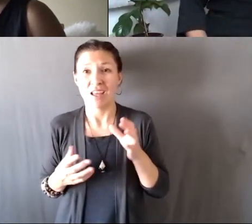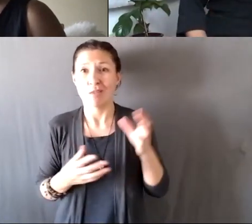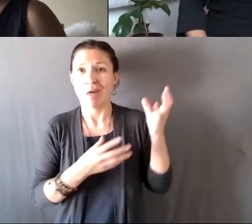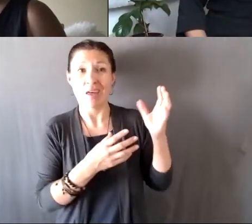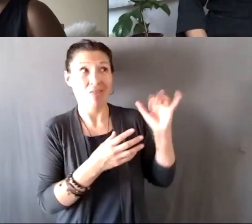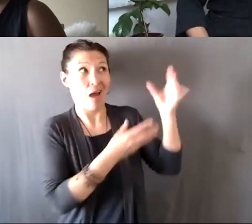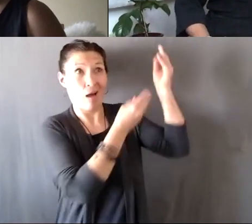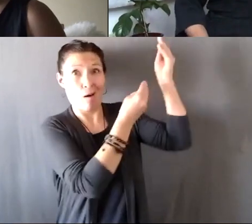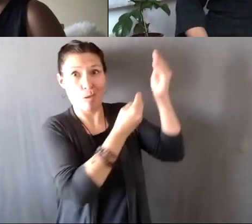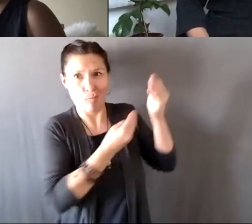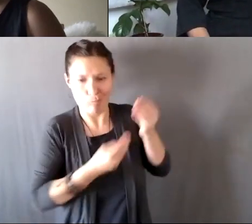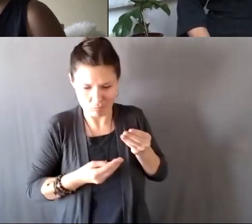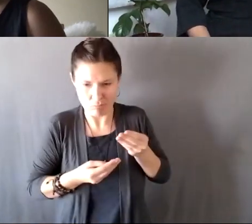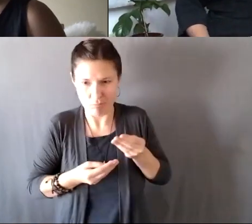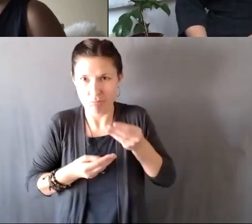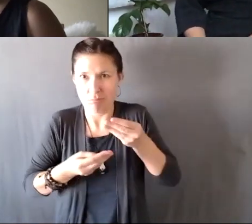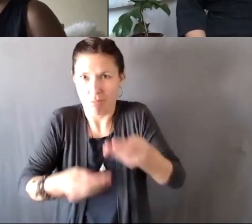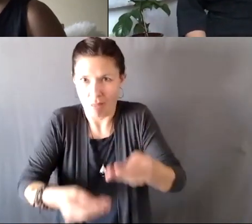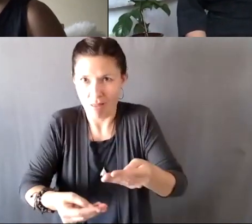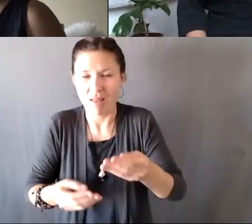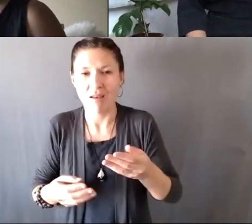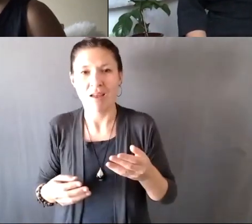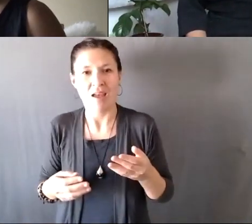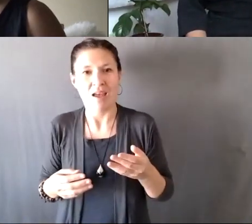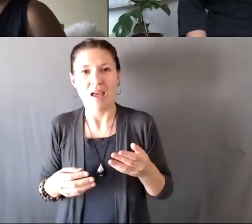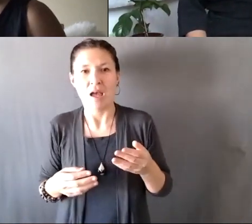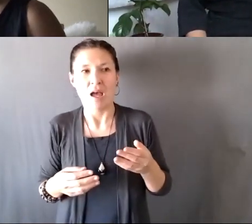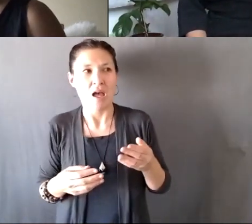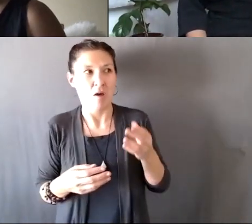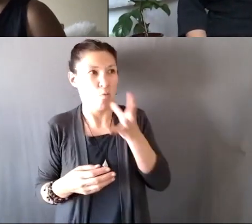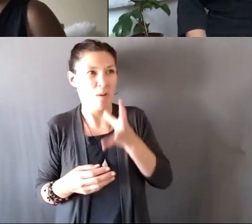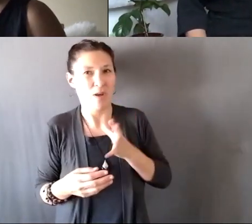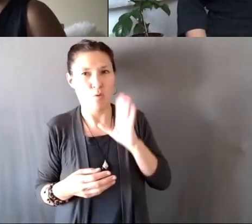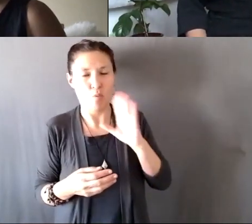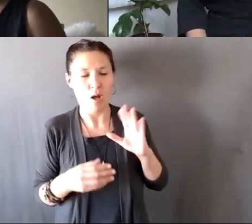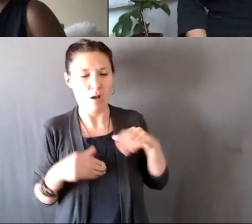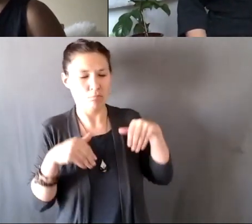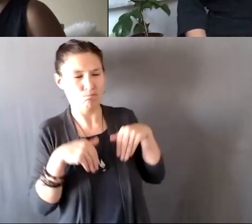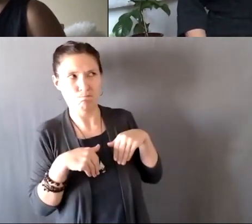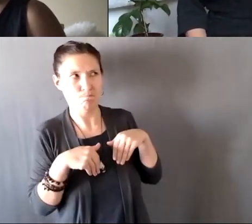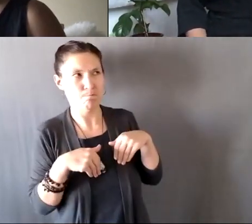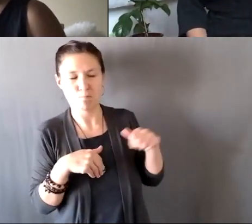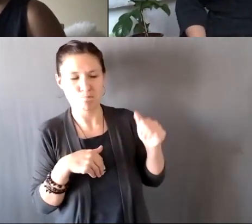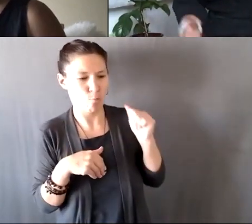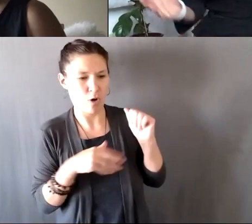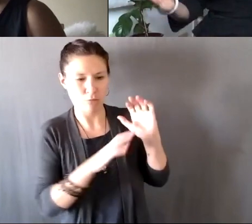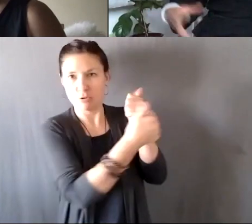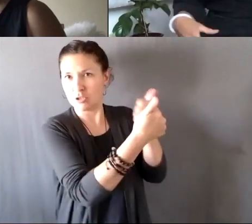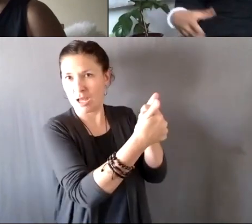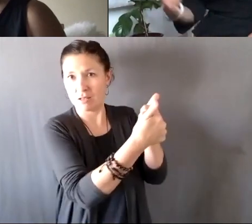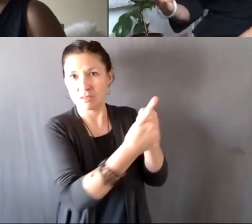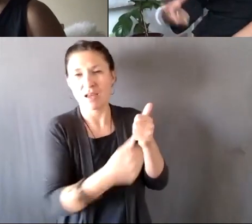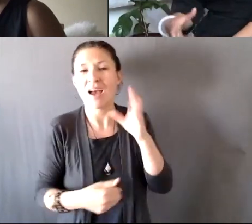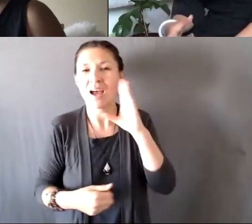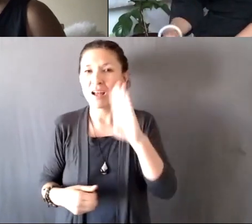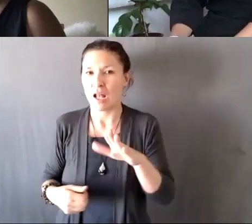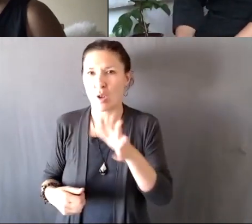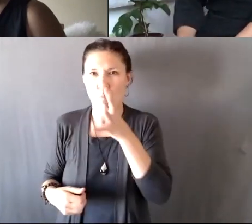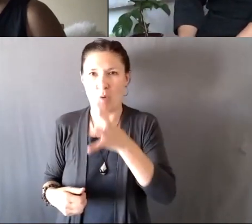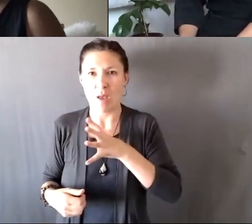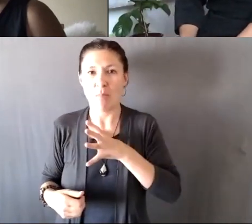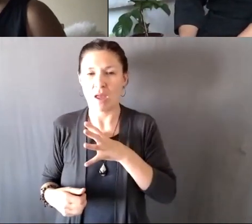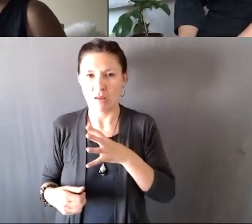lineage, out of respect, do not question the teachings. And even though they're women, they continue to pass